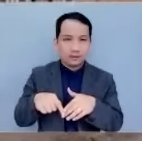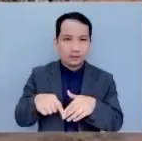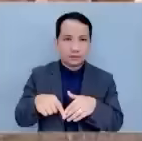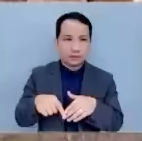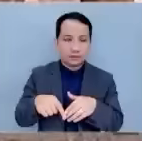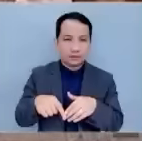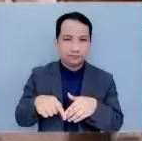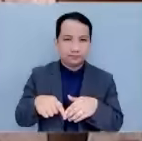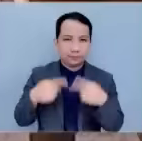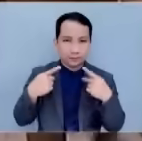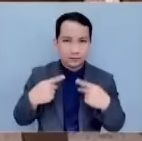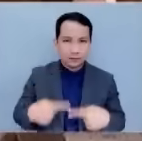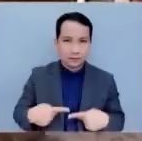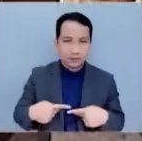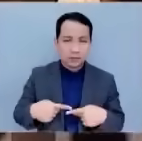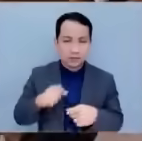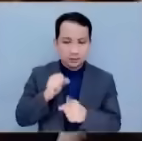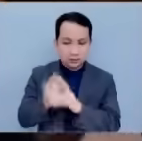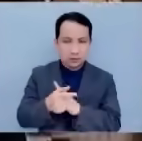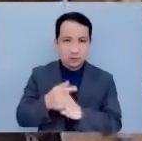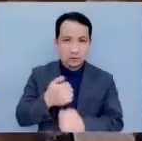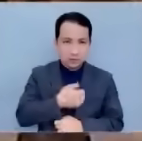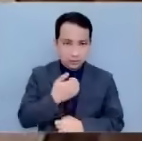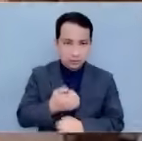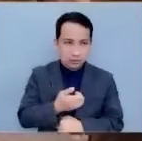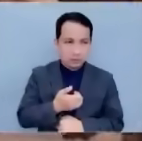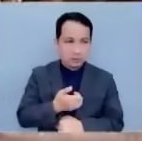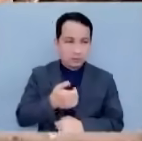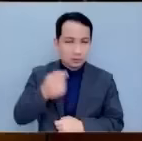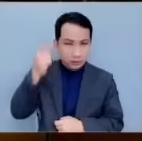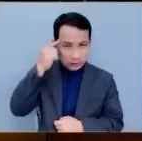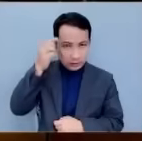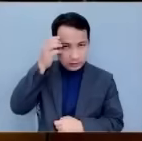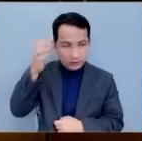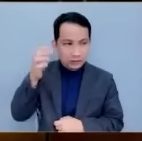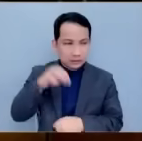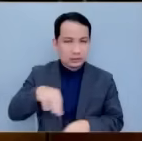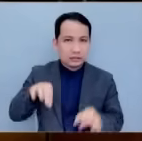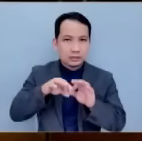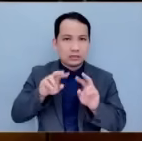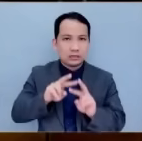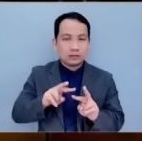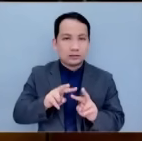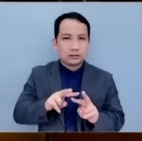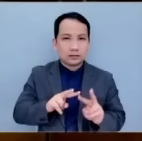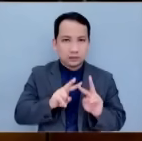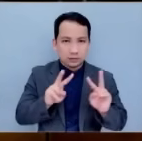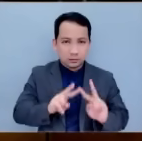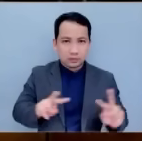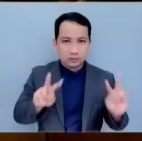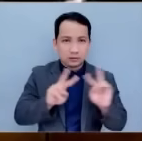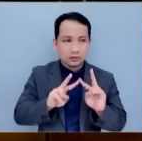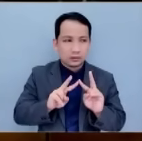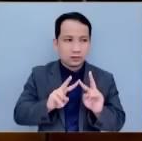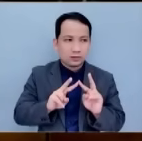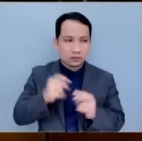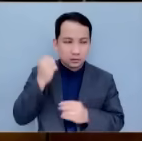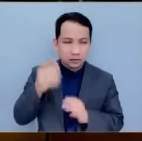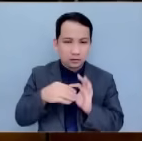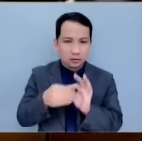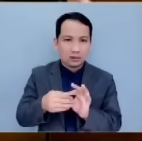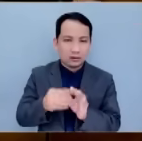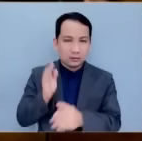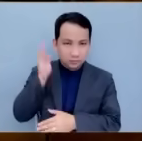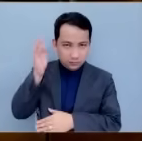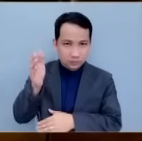social, emotional, cognitive, and values. As this phase lays the foundation for future